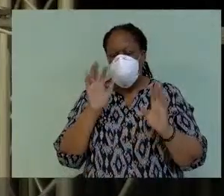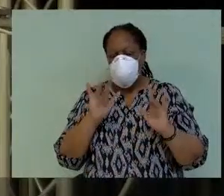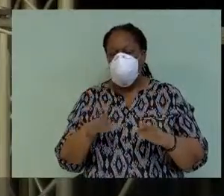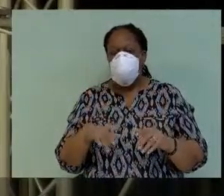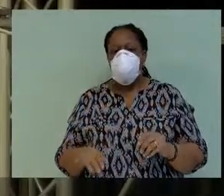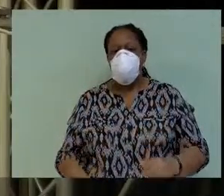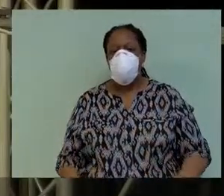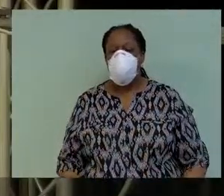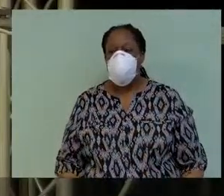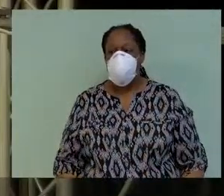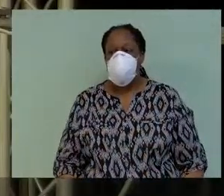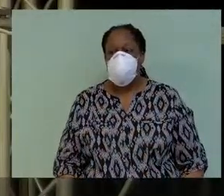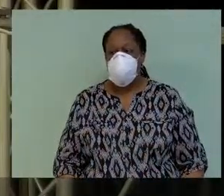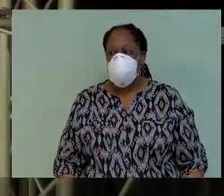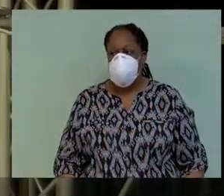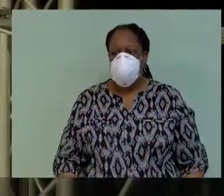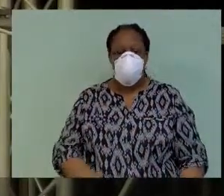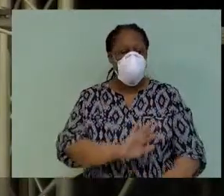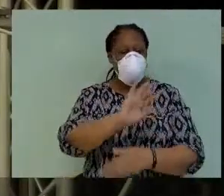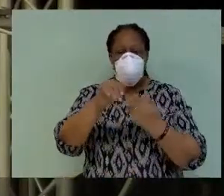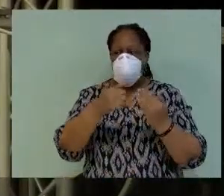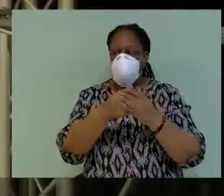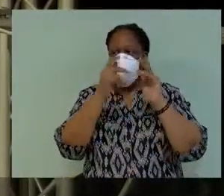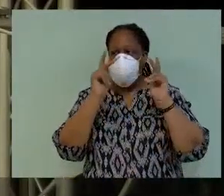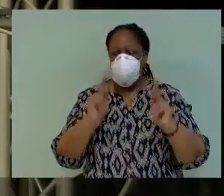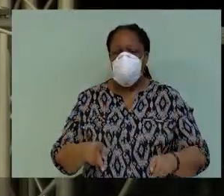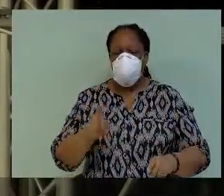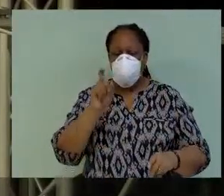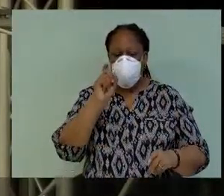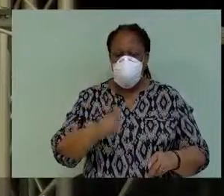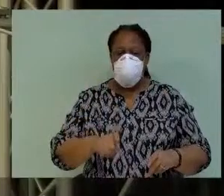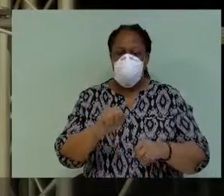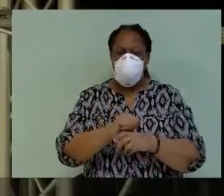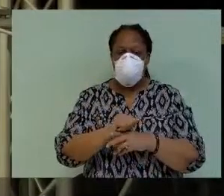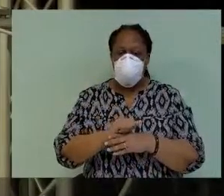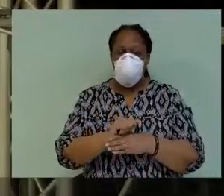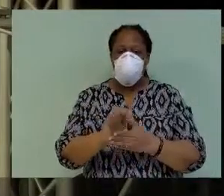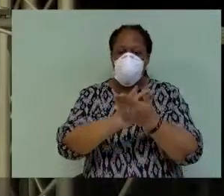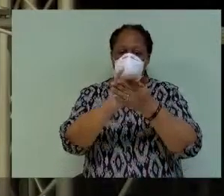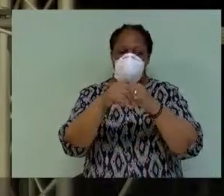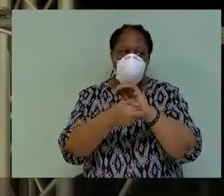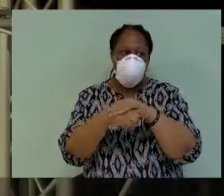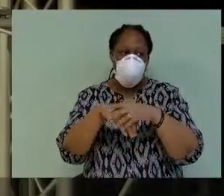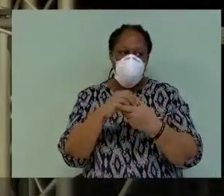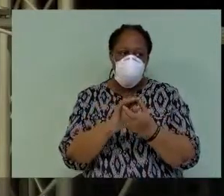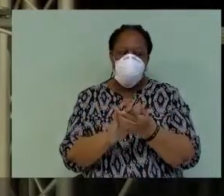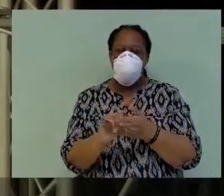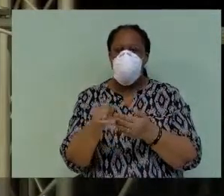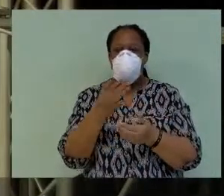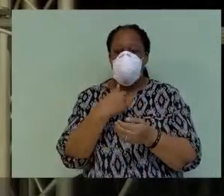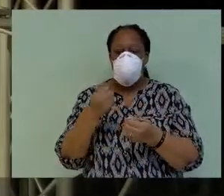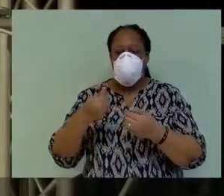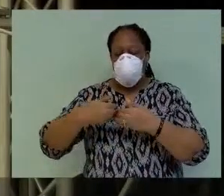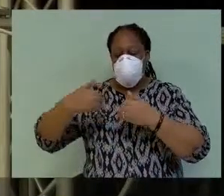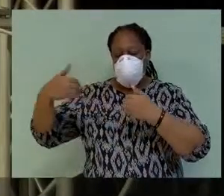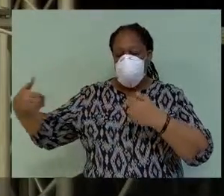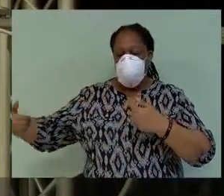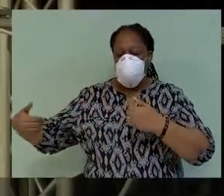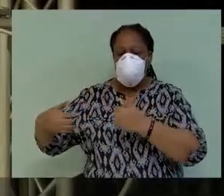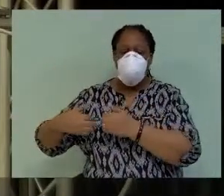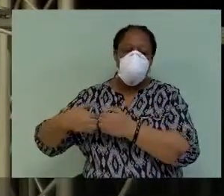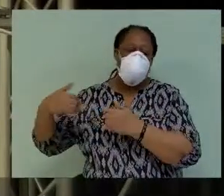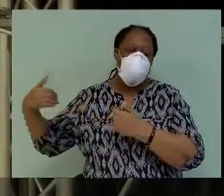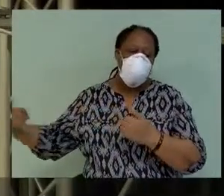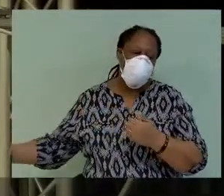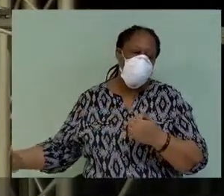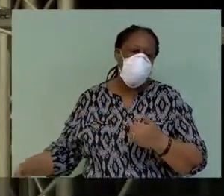shall practice hand hygiene, proper sanitary behavior, and social distancing.